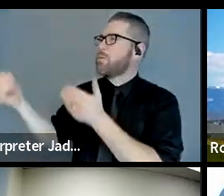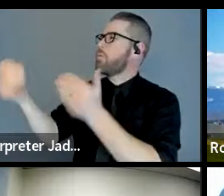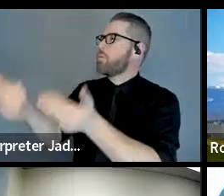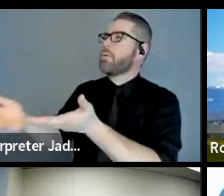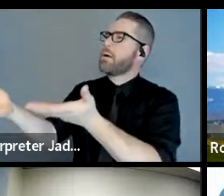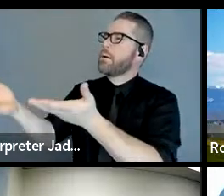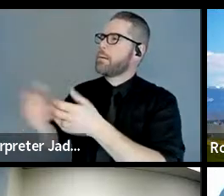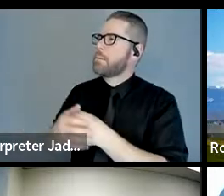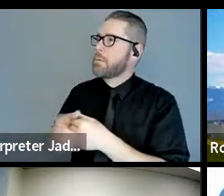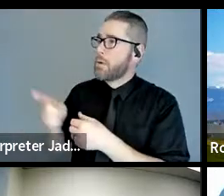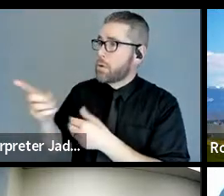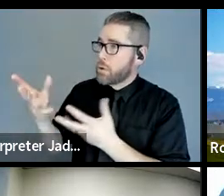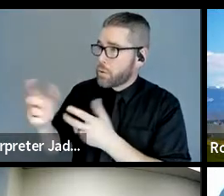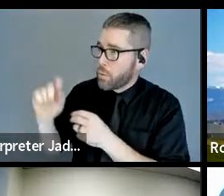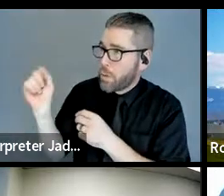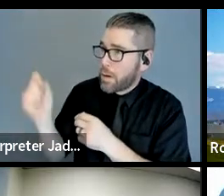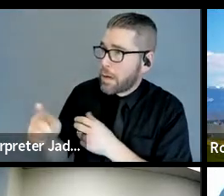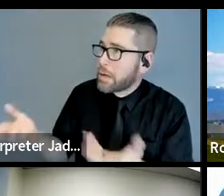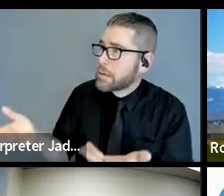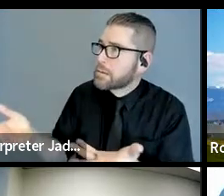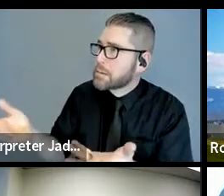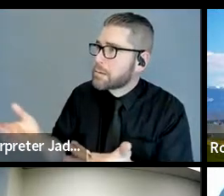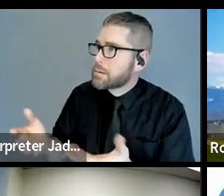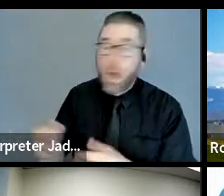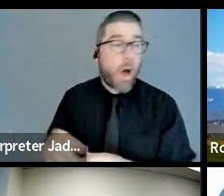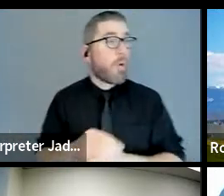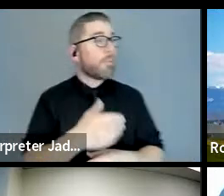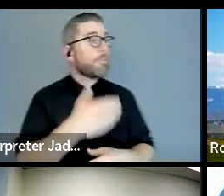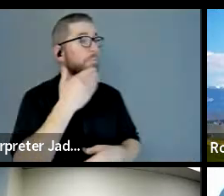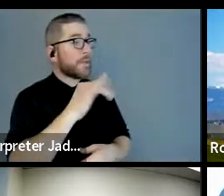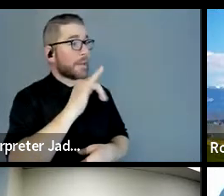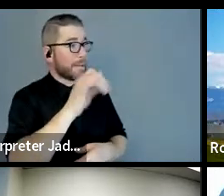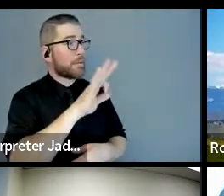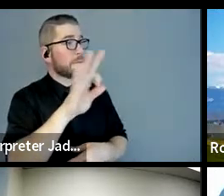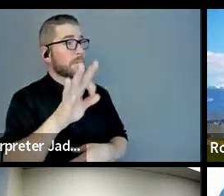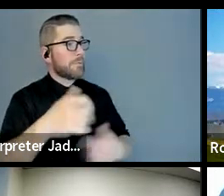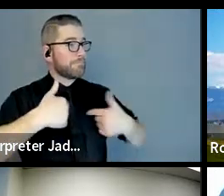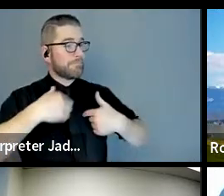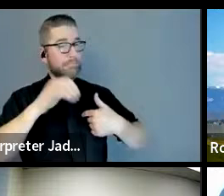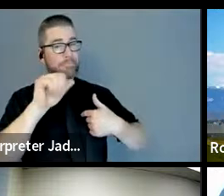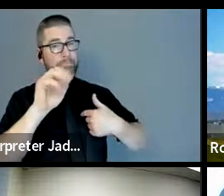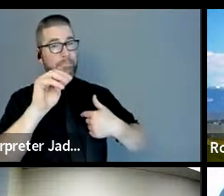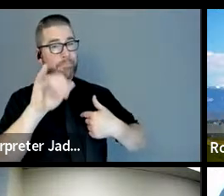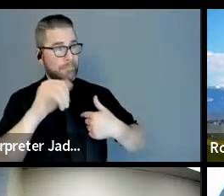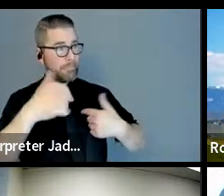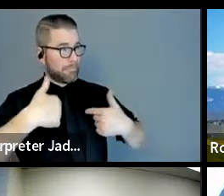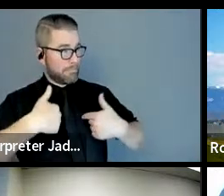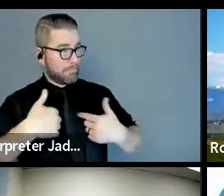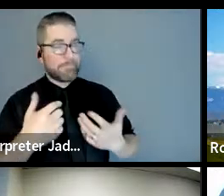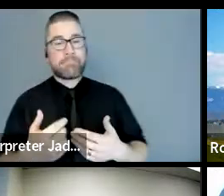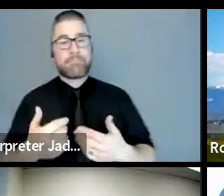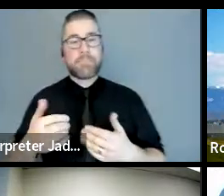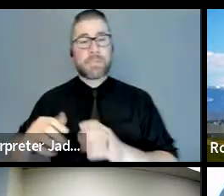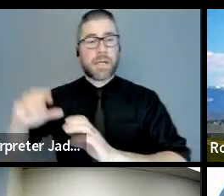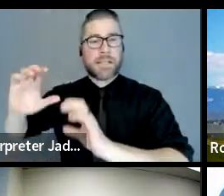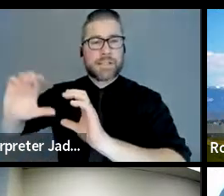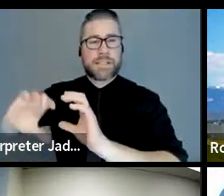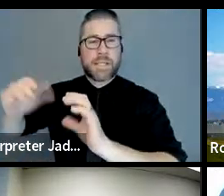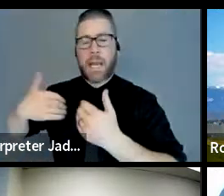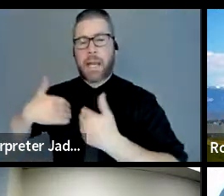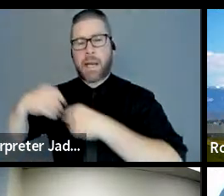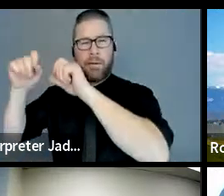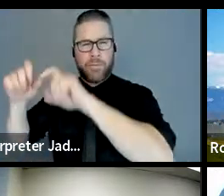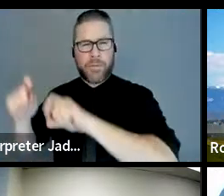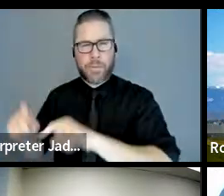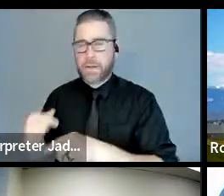You wanted to ask about the questions? Yeah, thank you, Jeff. This is Amy. So we have a couple questions from the chat, so we're going to start with that,